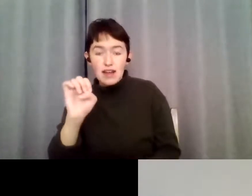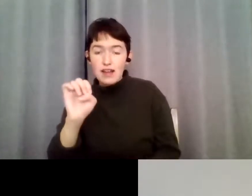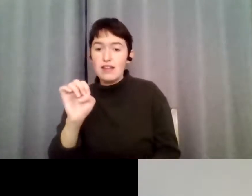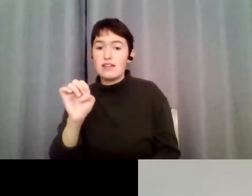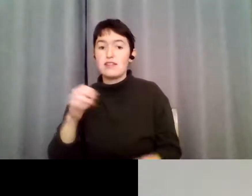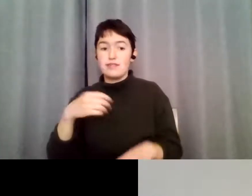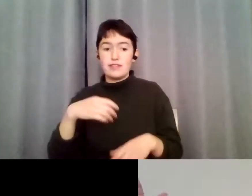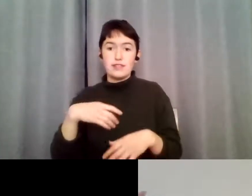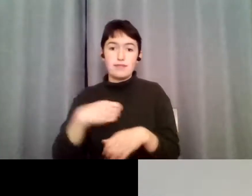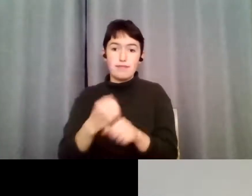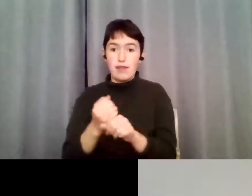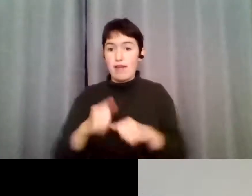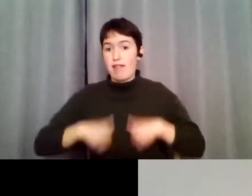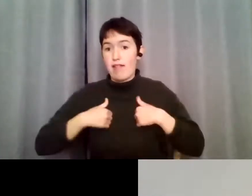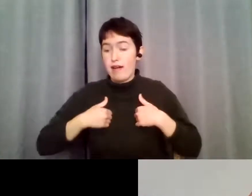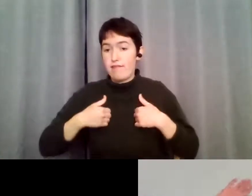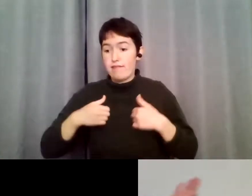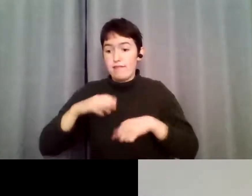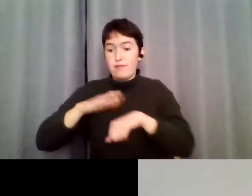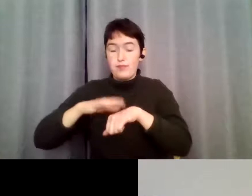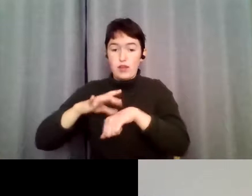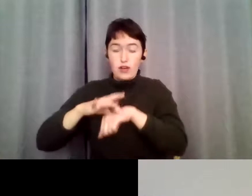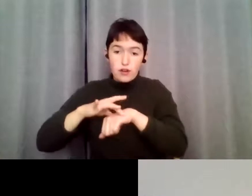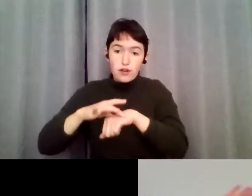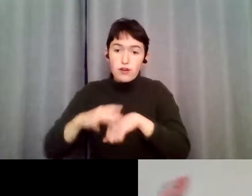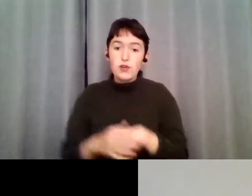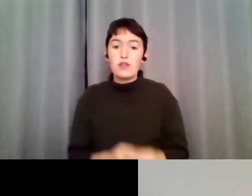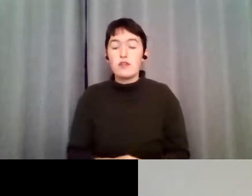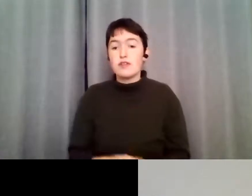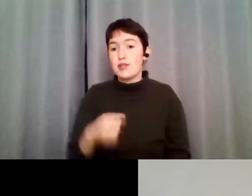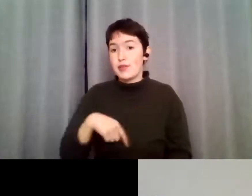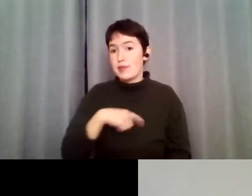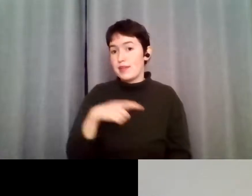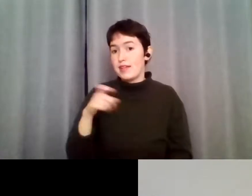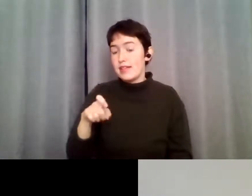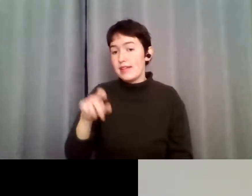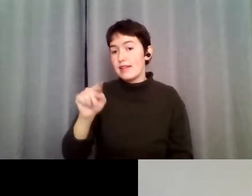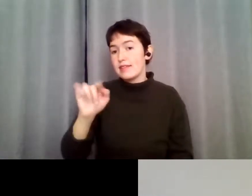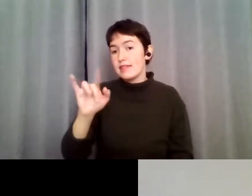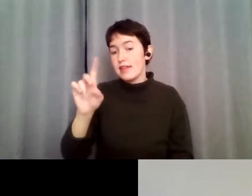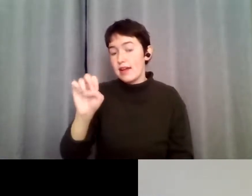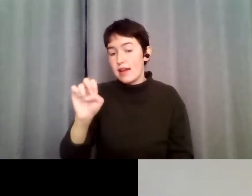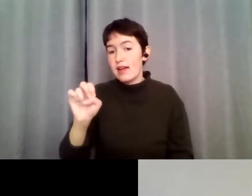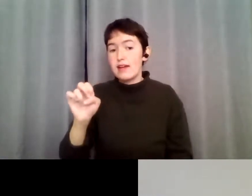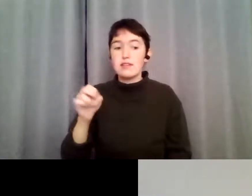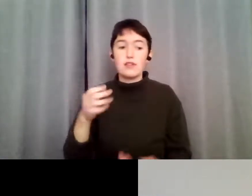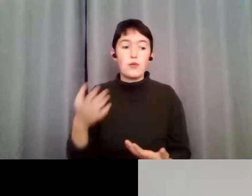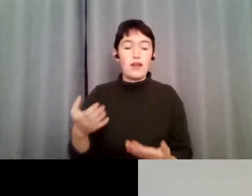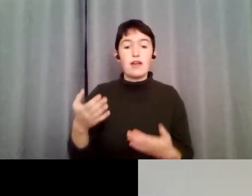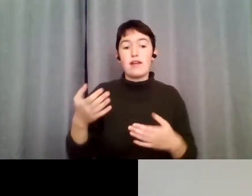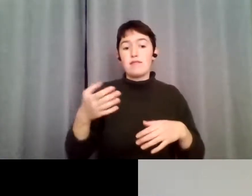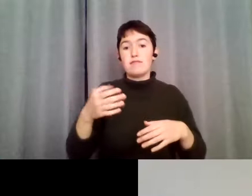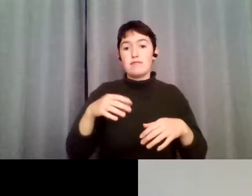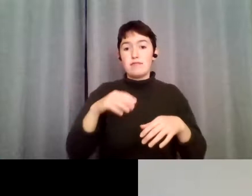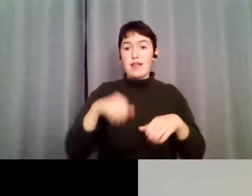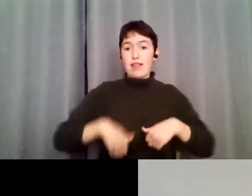Maybe you needed tides so that life forms that were born in the oceans could make it to land and eventually turn into